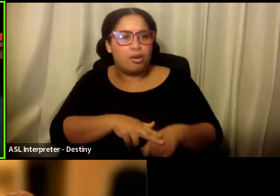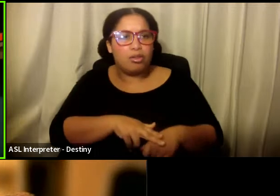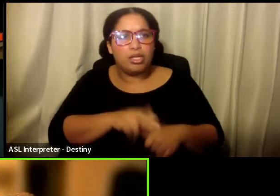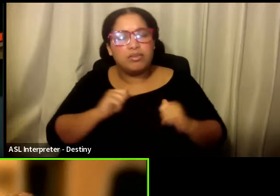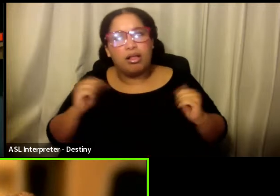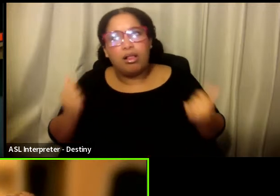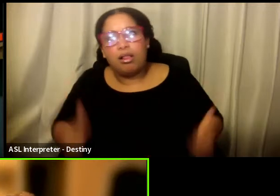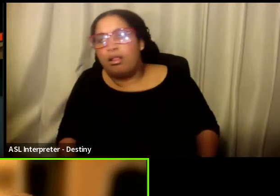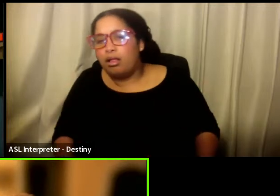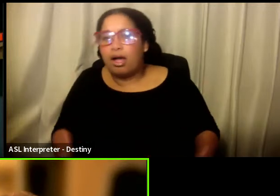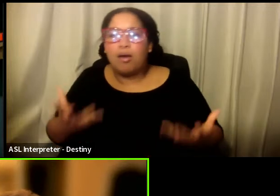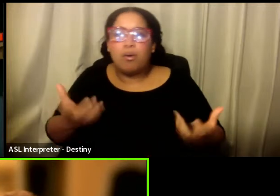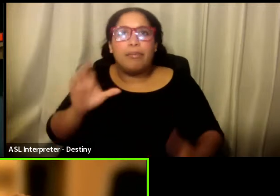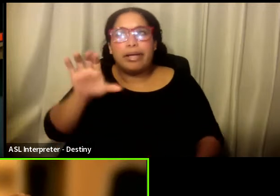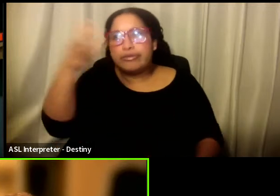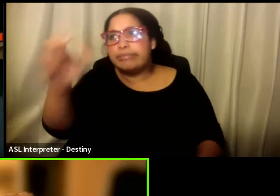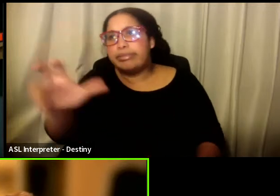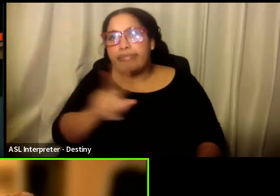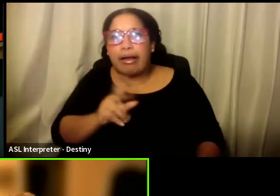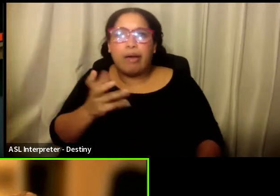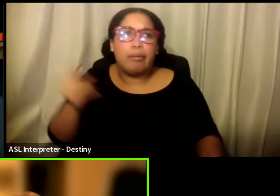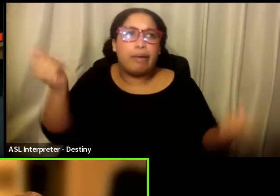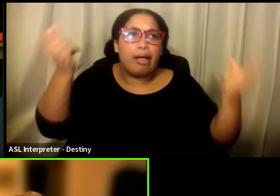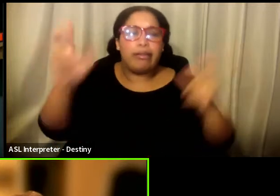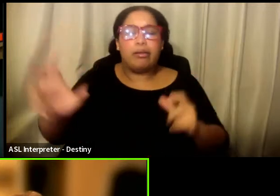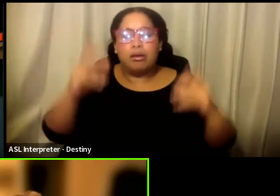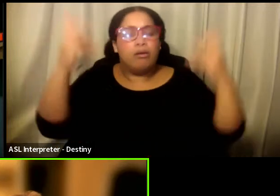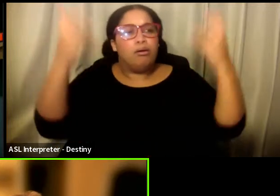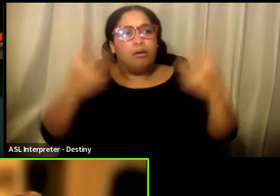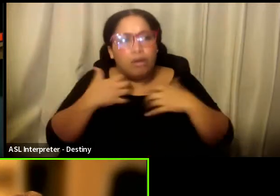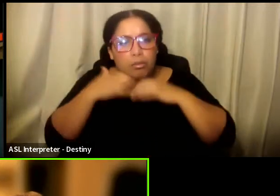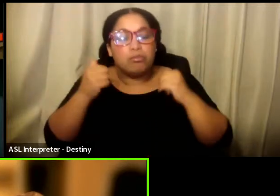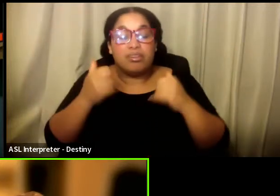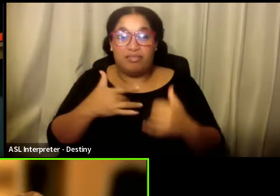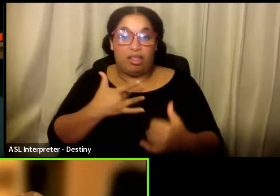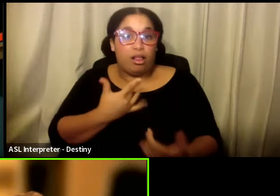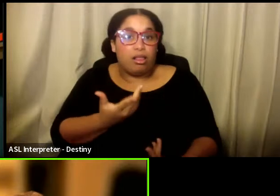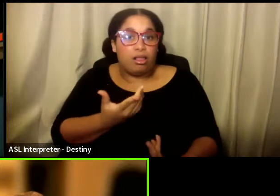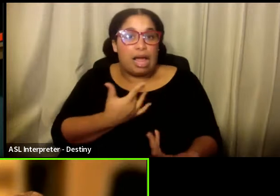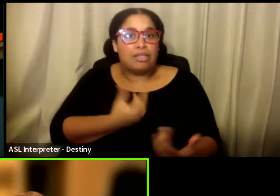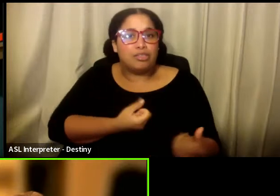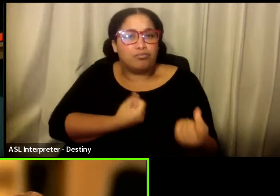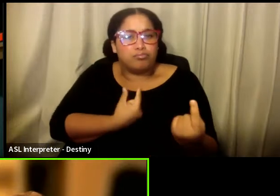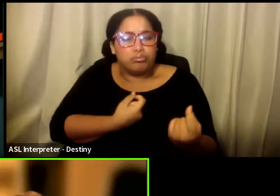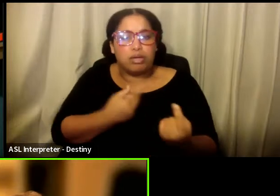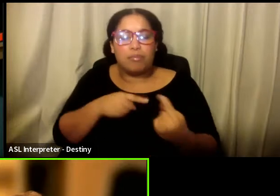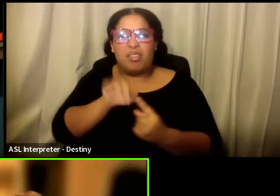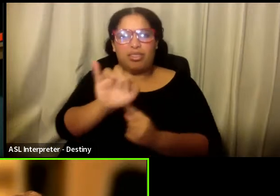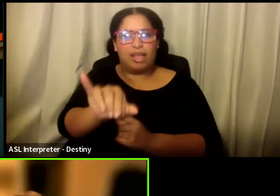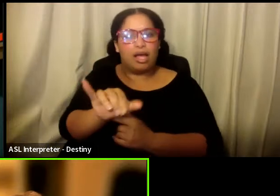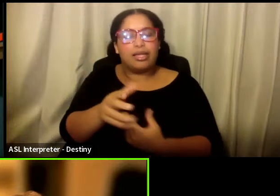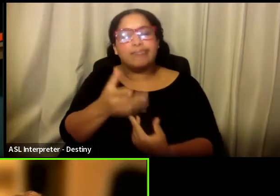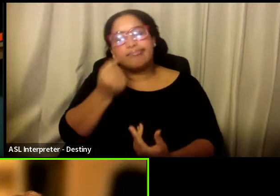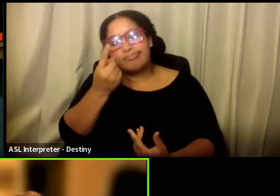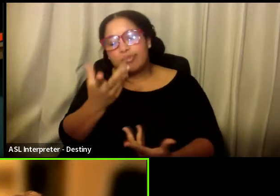like, I want my Christmas back, you know, I want my holiday back, and empathy about that. And